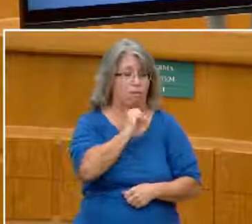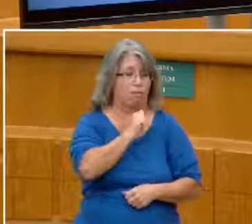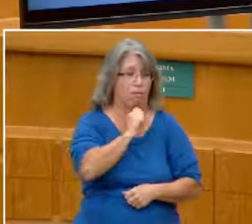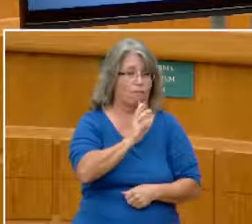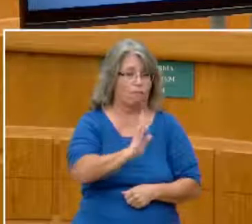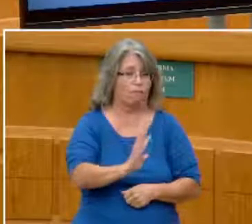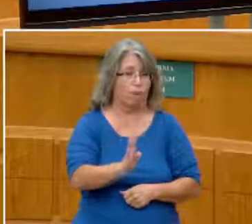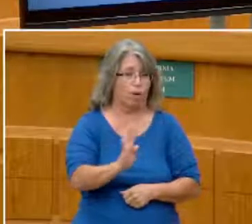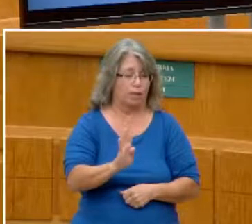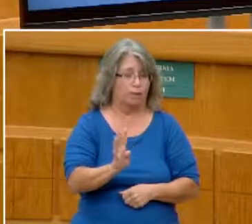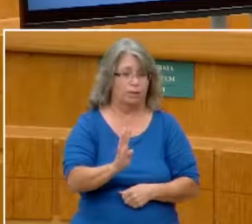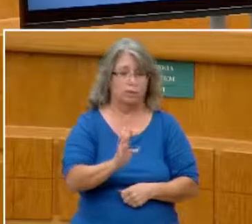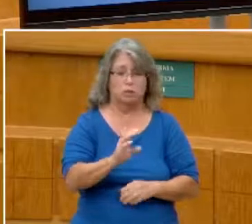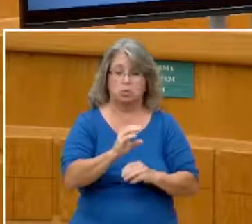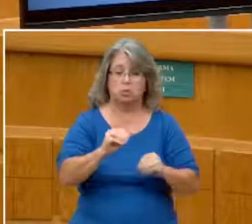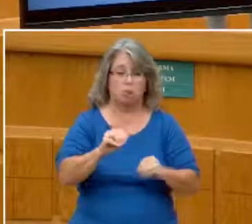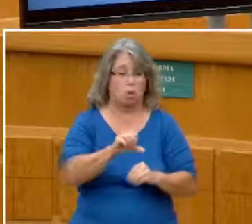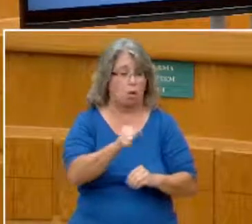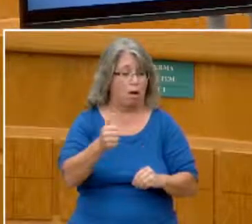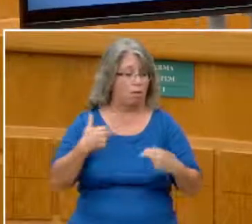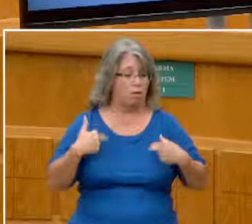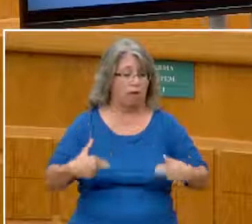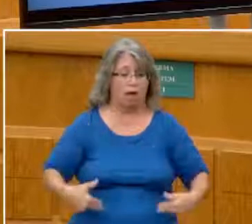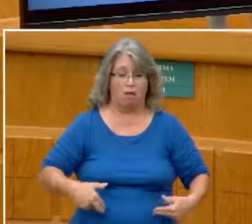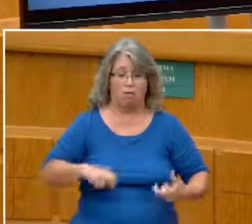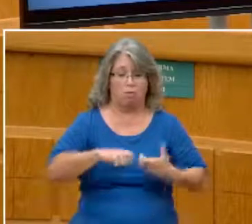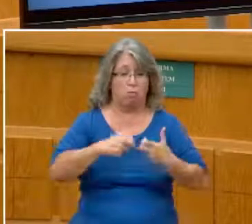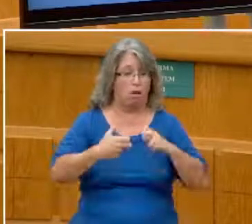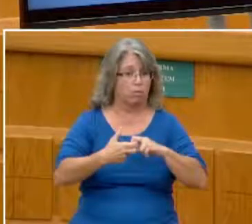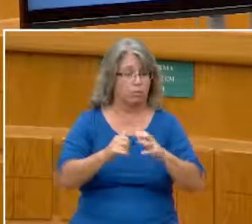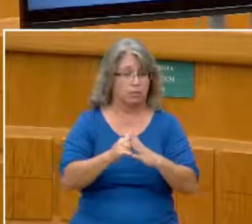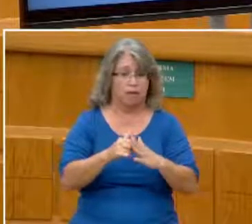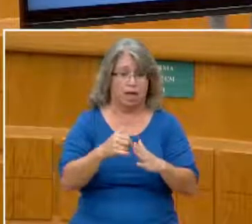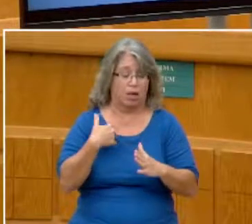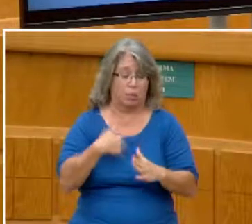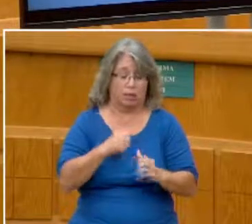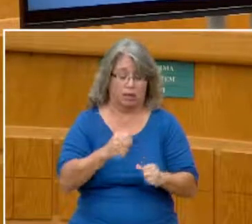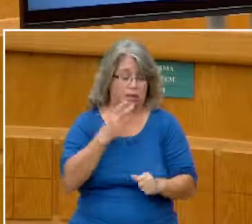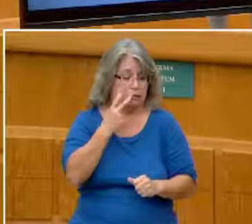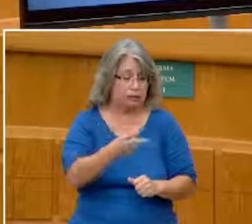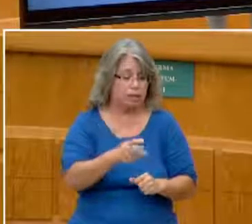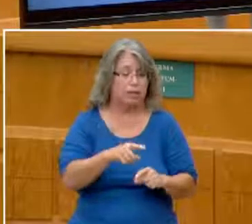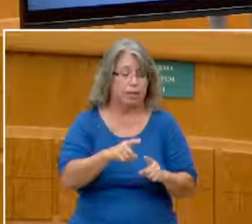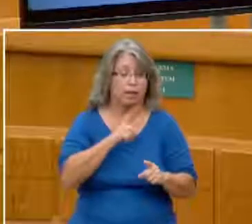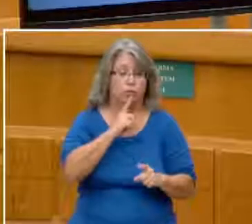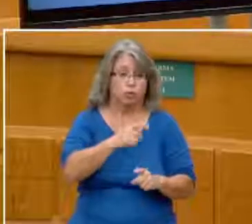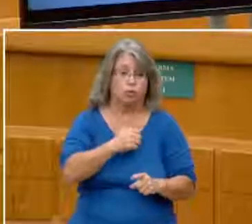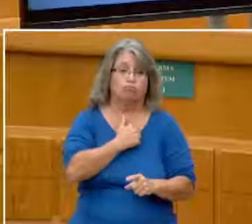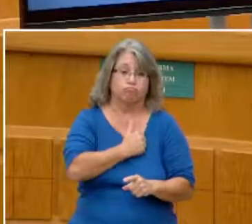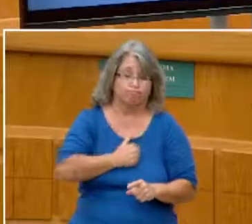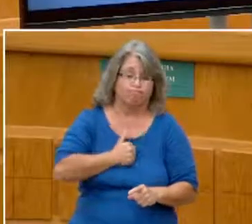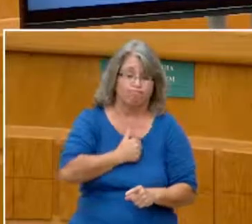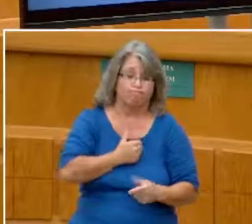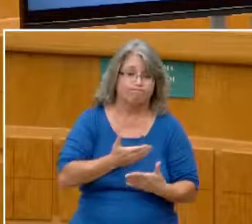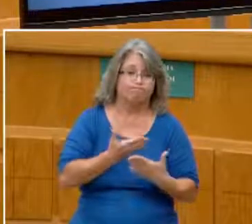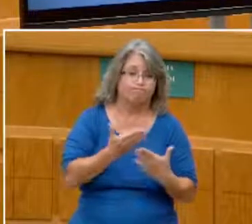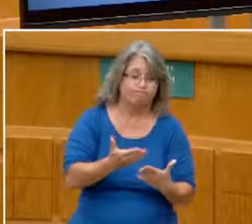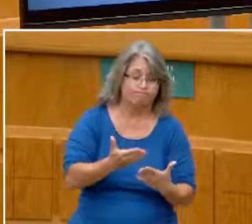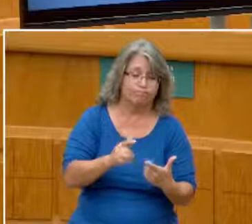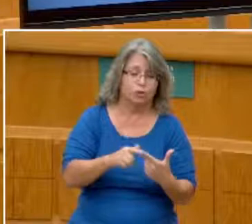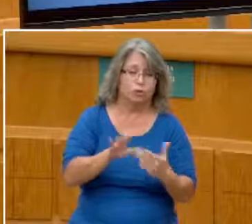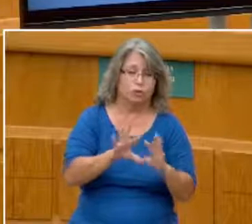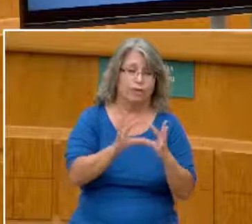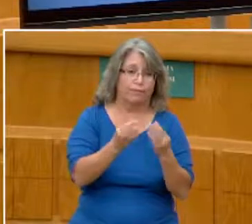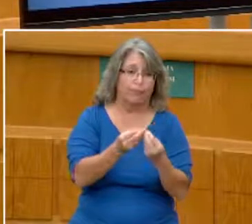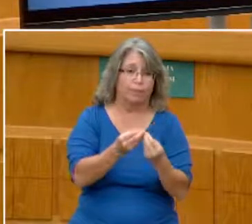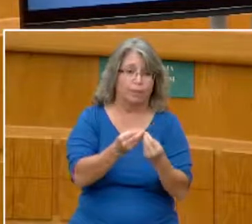no comorbidities that we could see on the chart. And my deepest condolences go out to the family that lost this